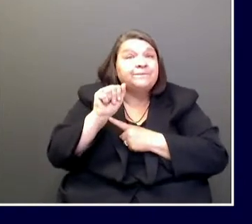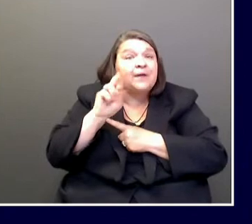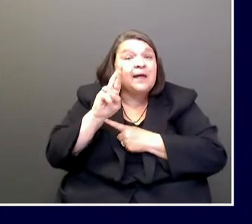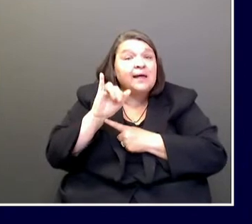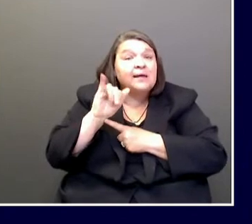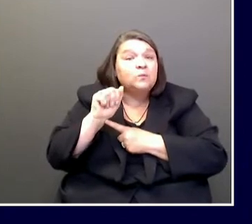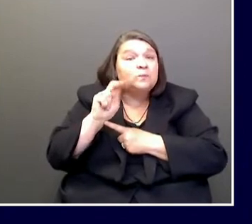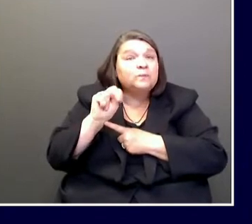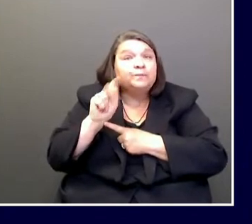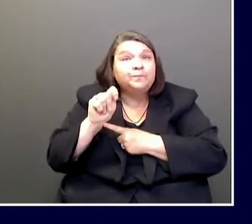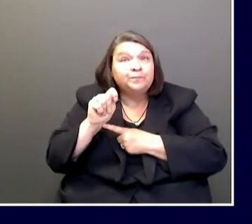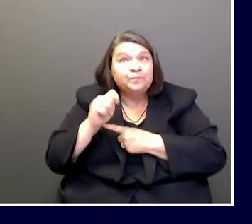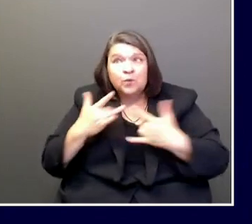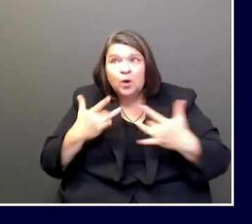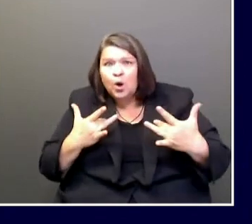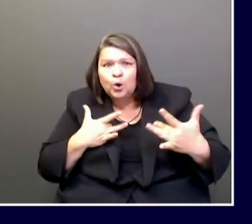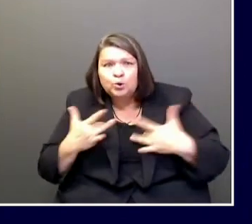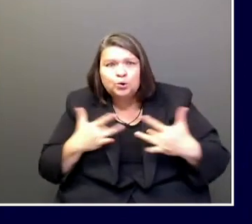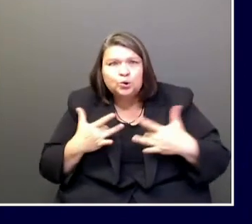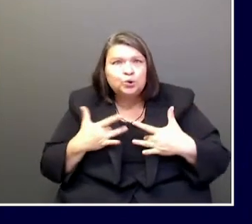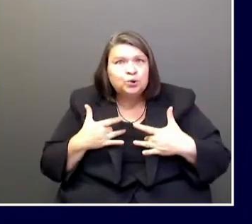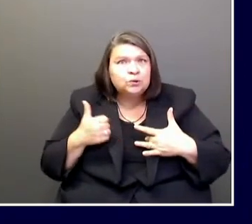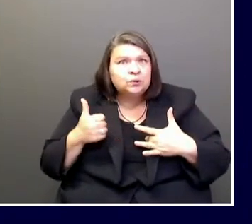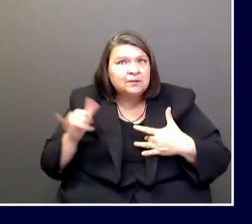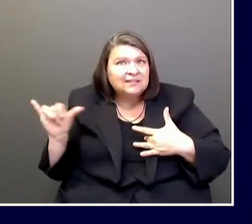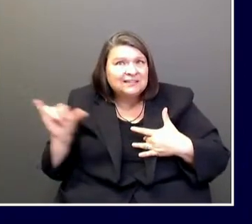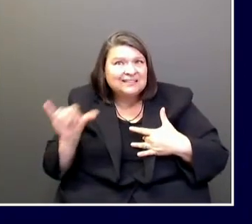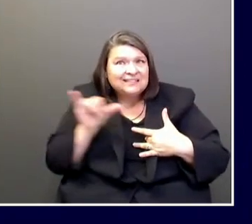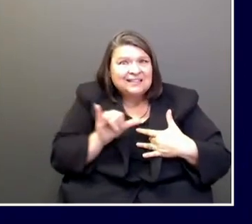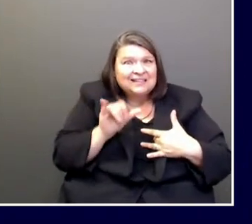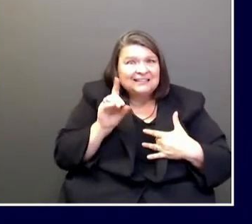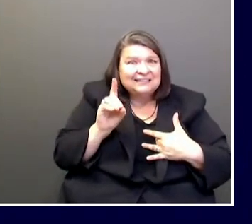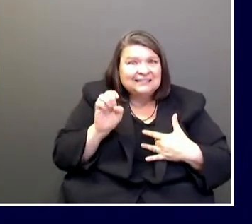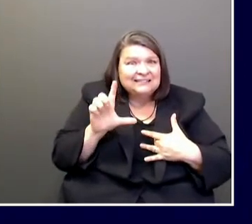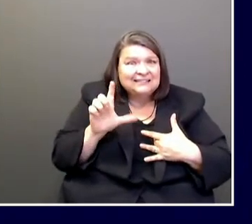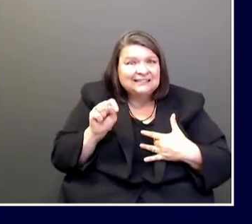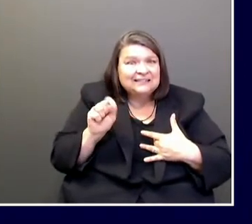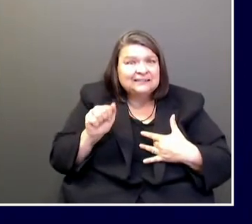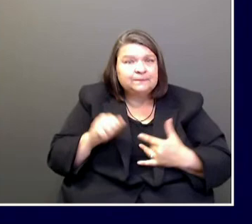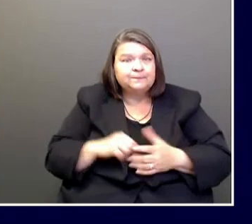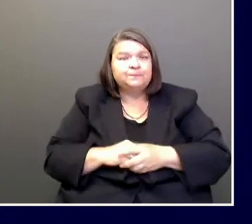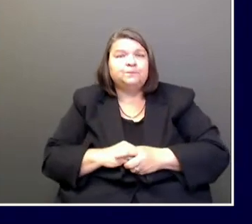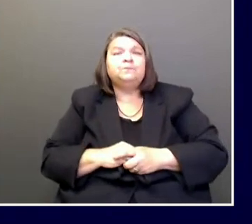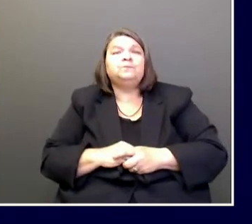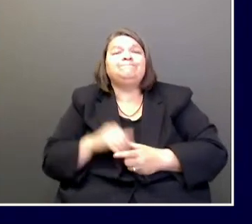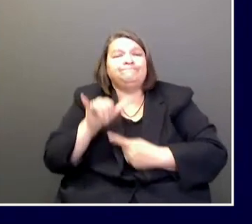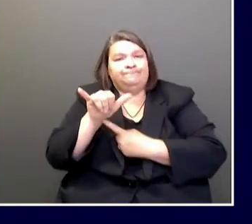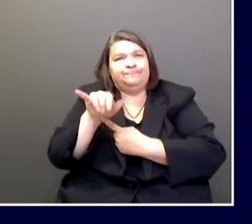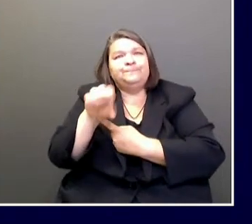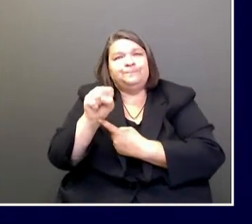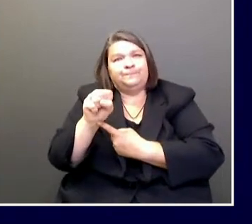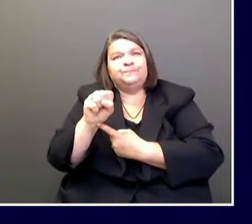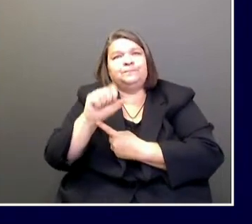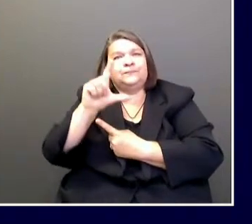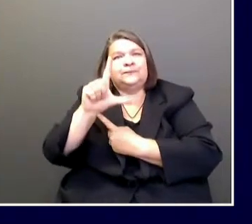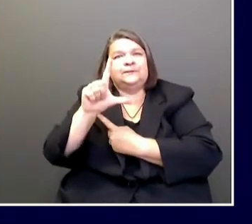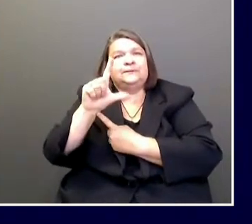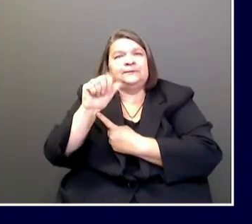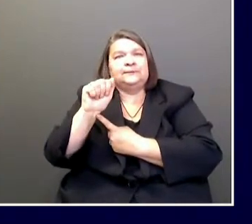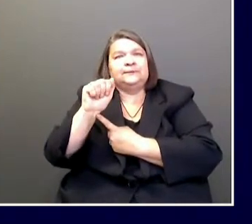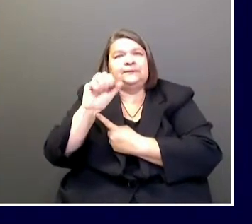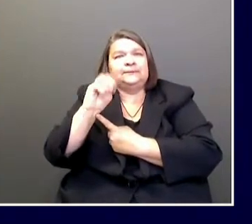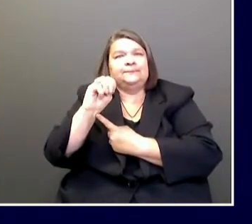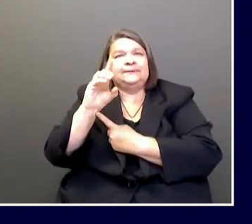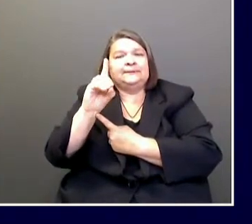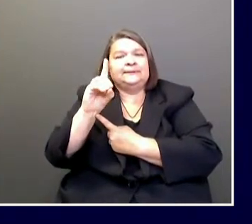or more concerning than the Delta variant? There is a new variant that's on the horizon, Amy. It's called the Lambda variant, but it is not